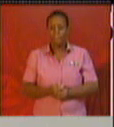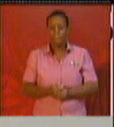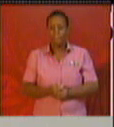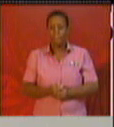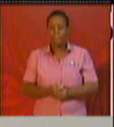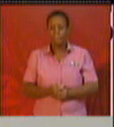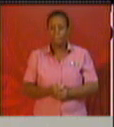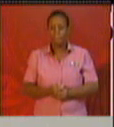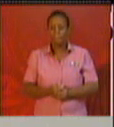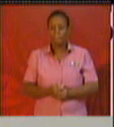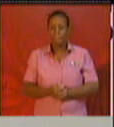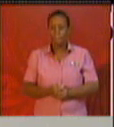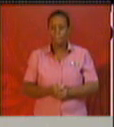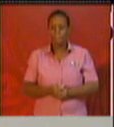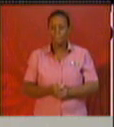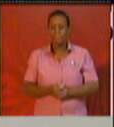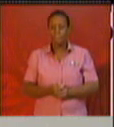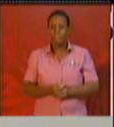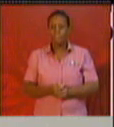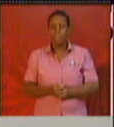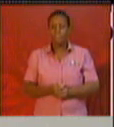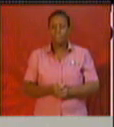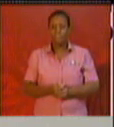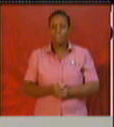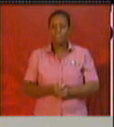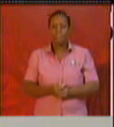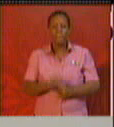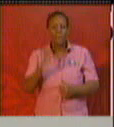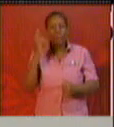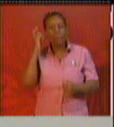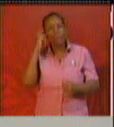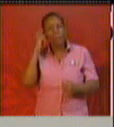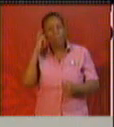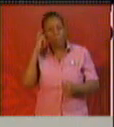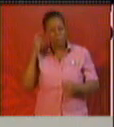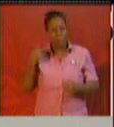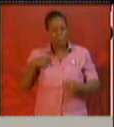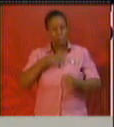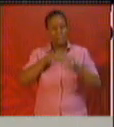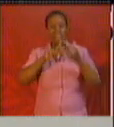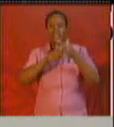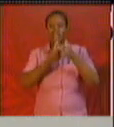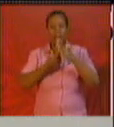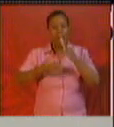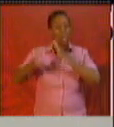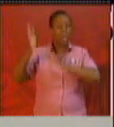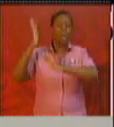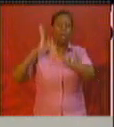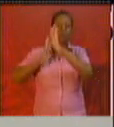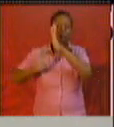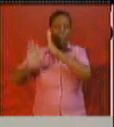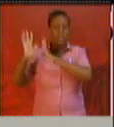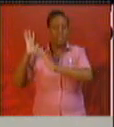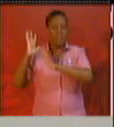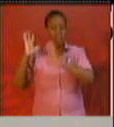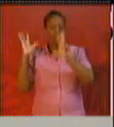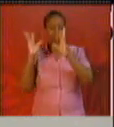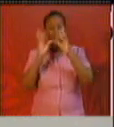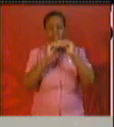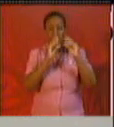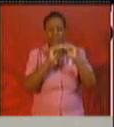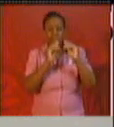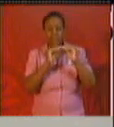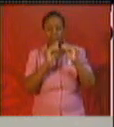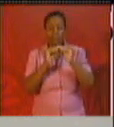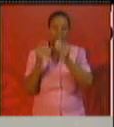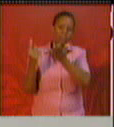this process has been in play not just recently, but this is a proactive process that was begun since the middle